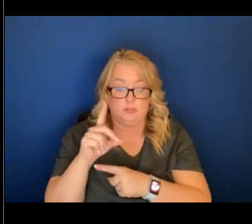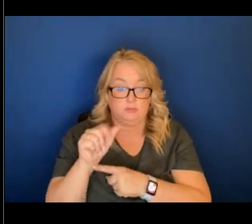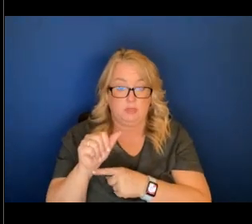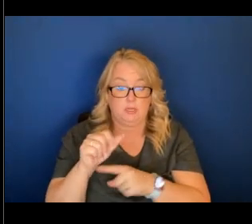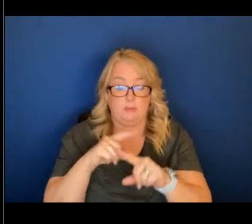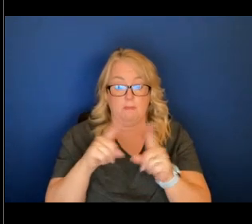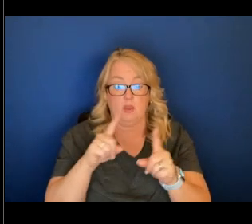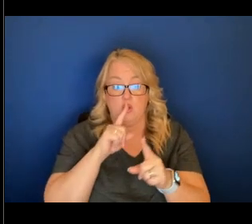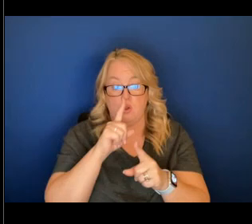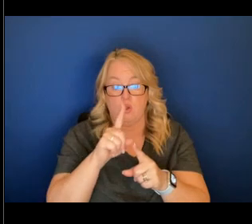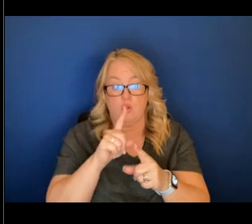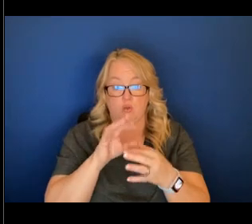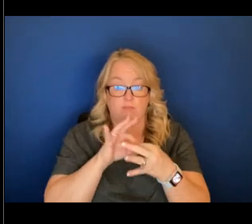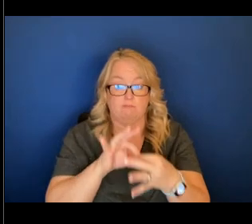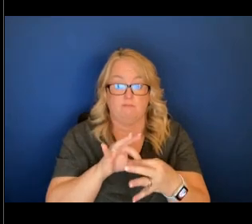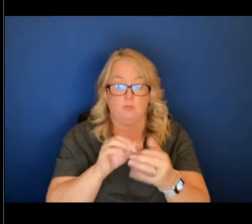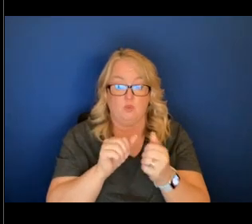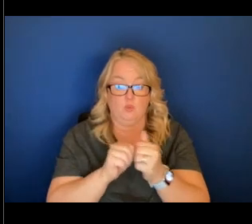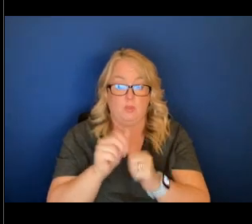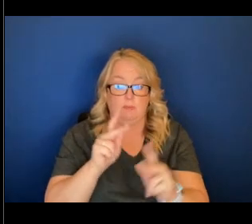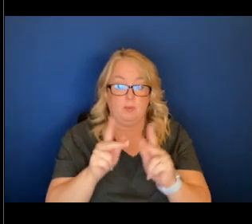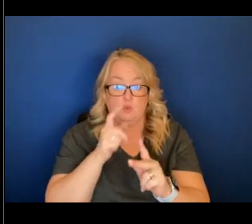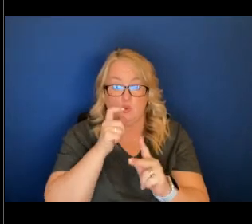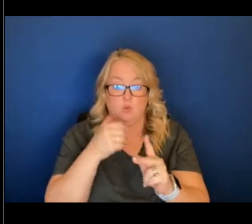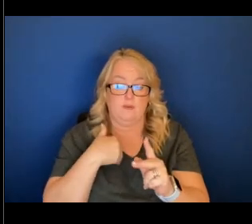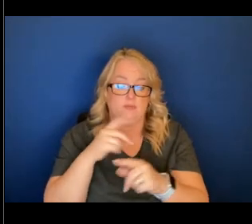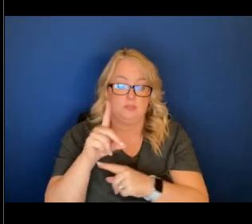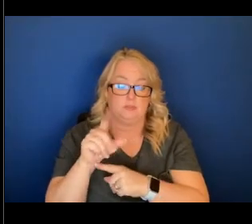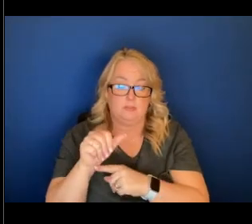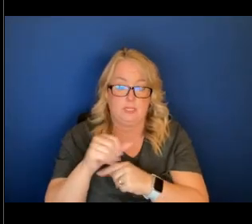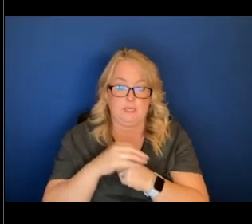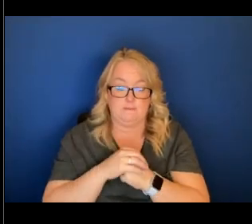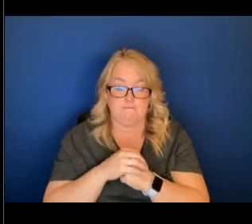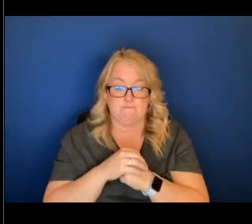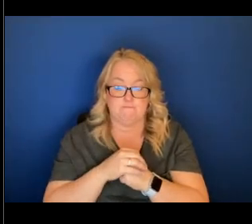are associated with people who have disabilities.